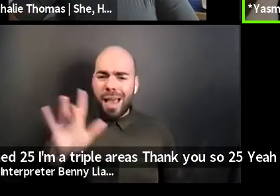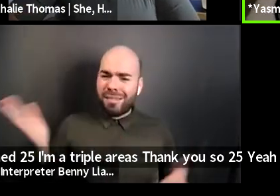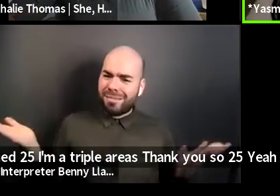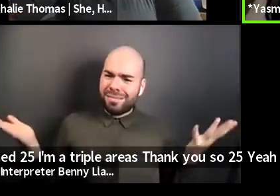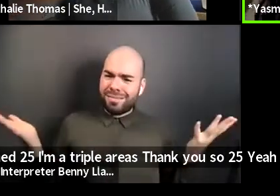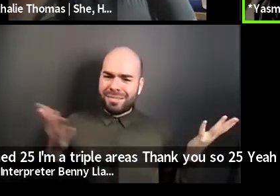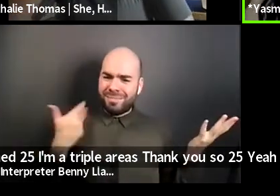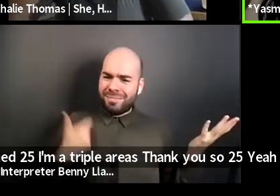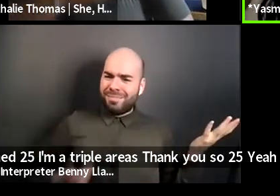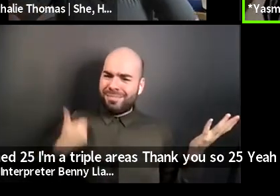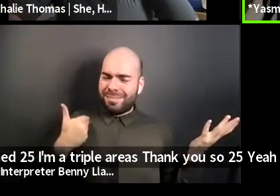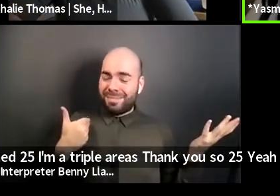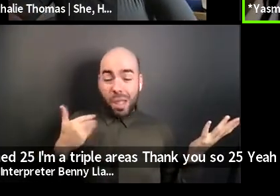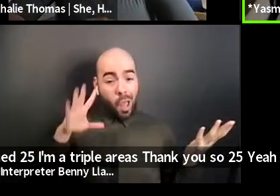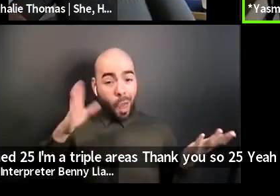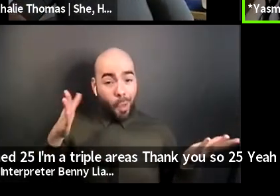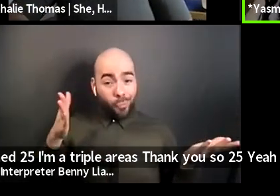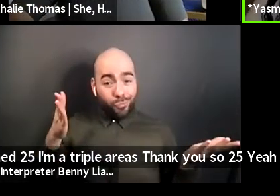hello.